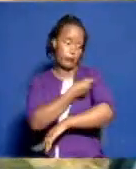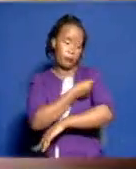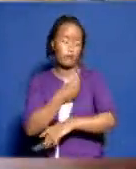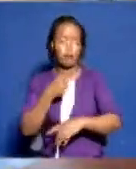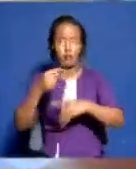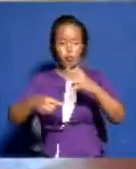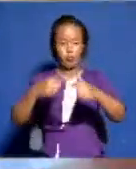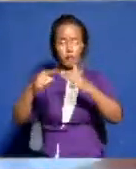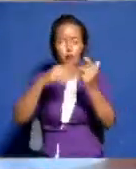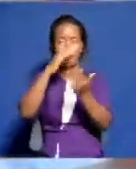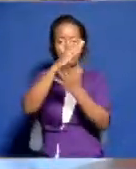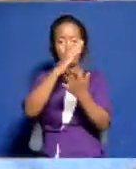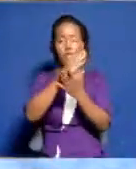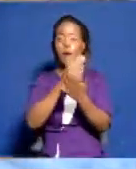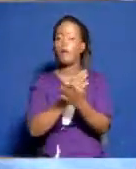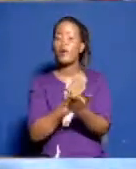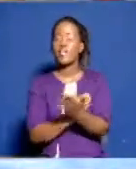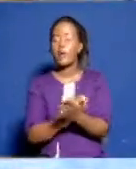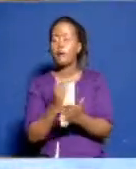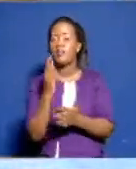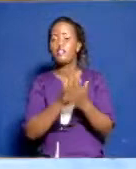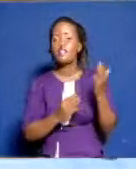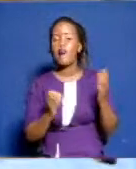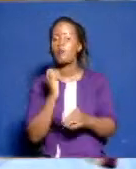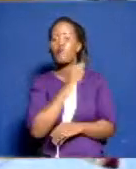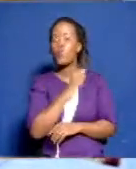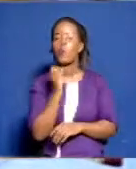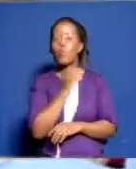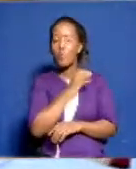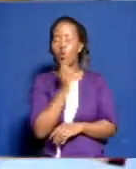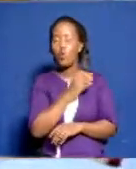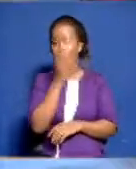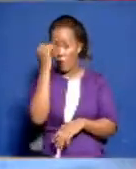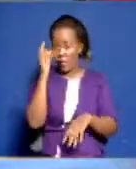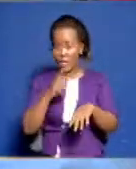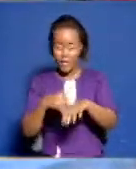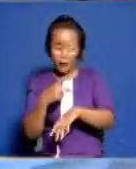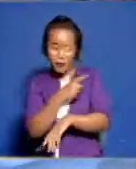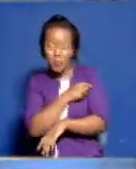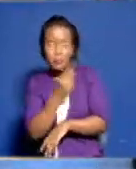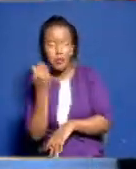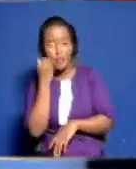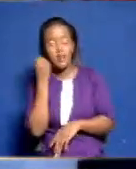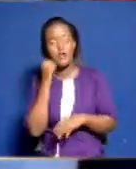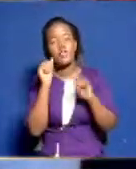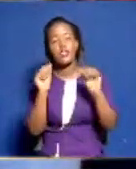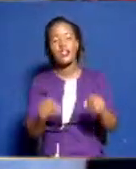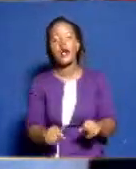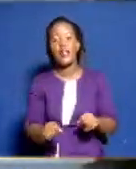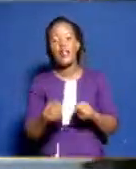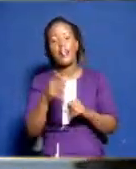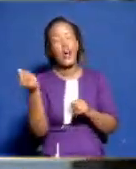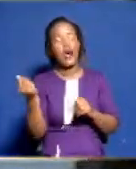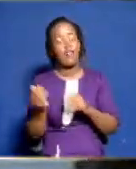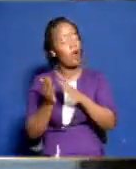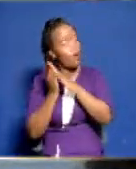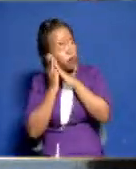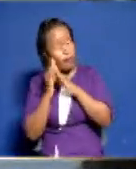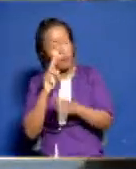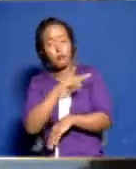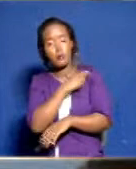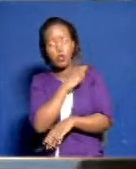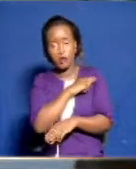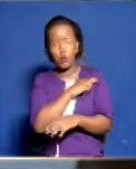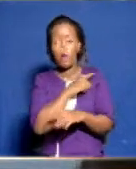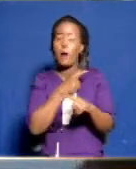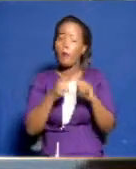vaccination program, some have complained about side effects of the jab. Some have ended up hospitalized. To cater for